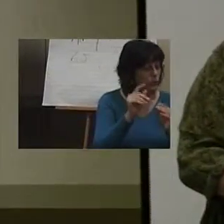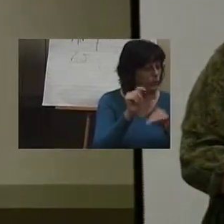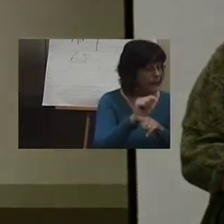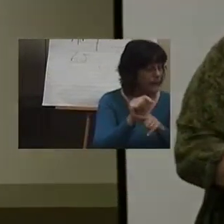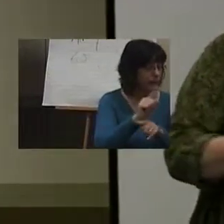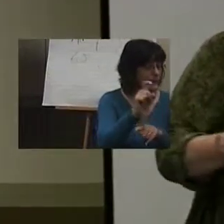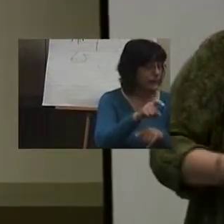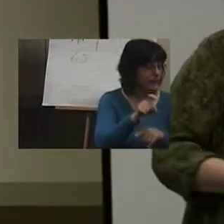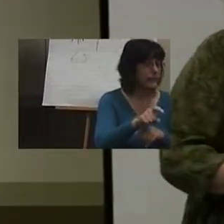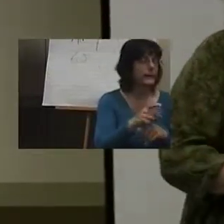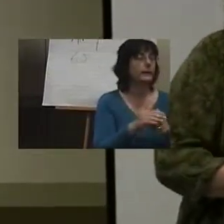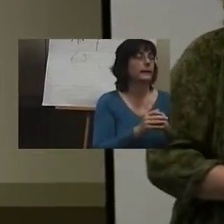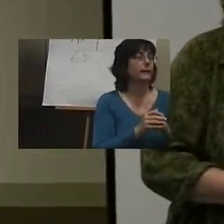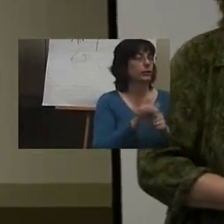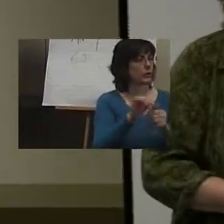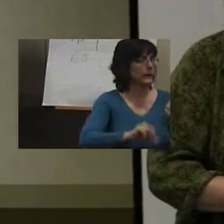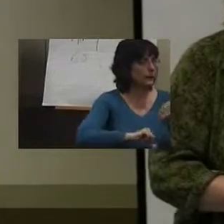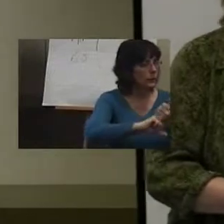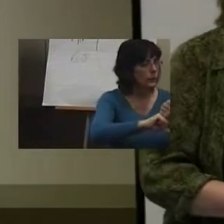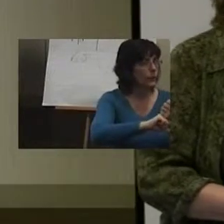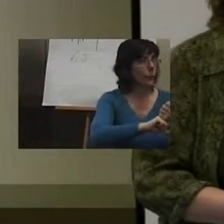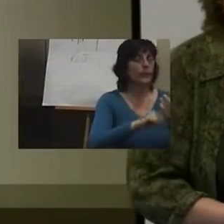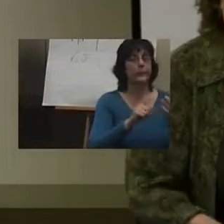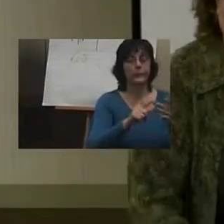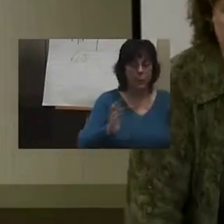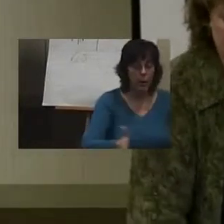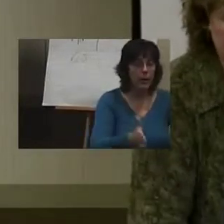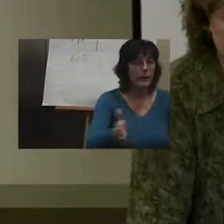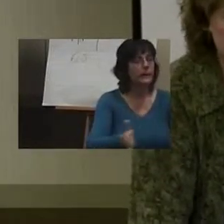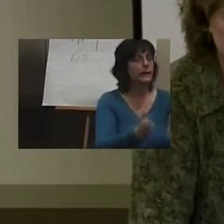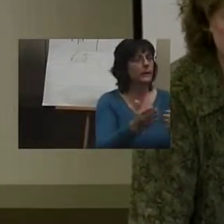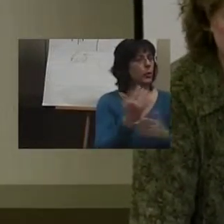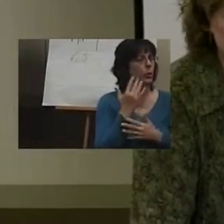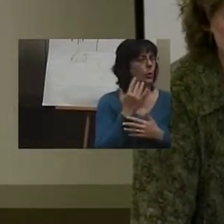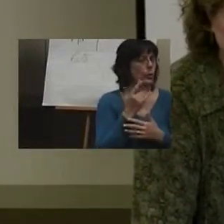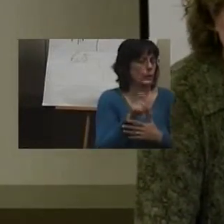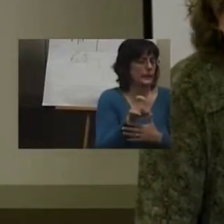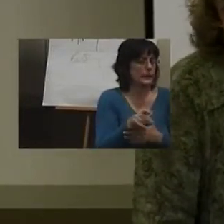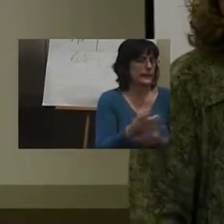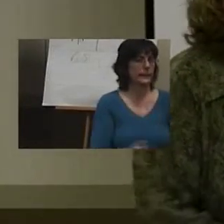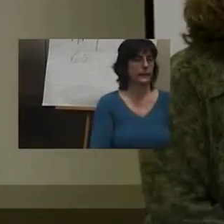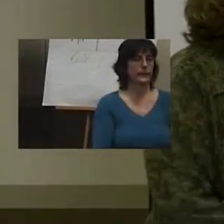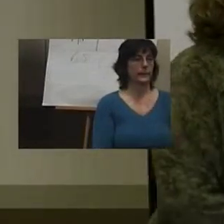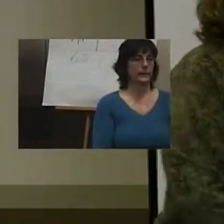training? Is it the reinforcement? Is it the prompting?